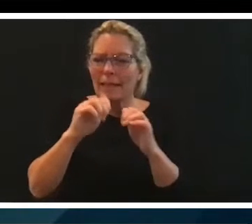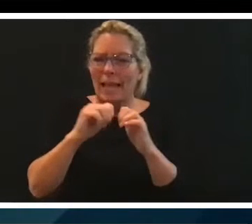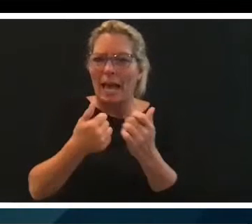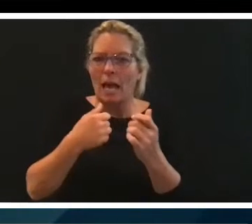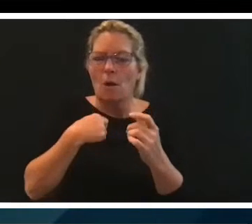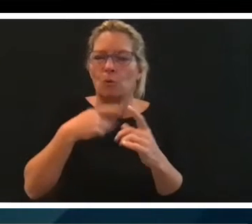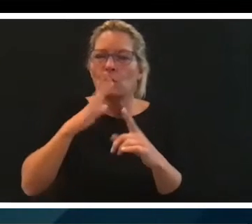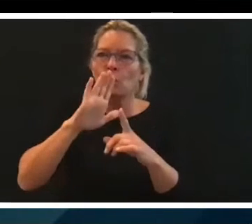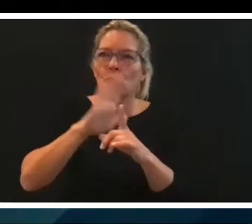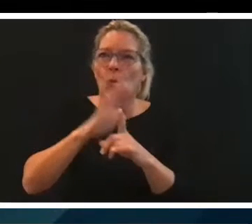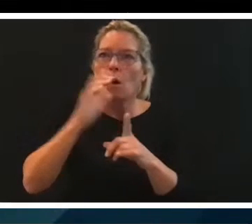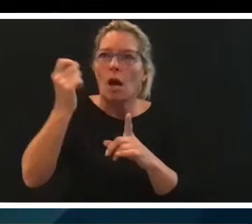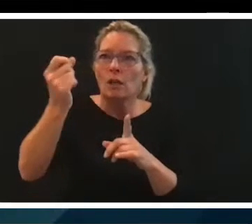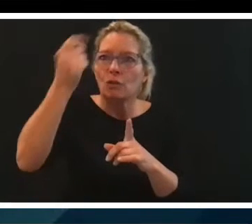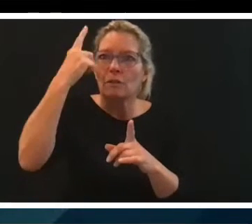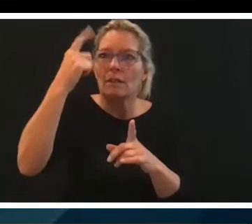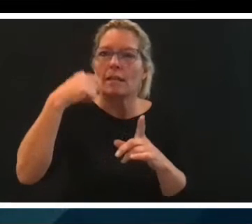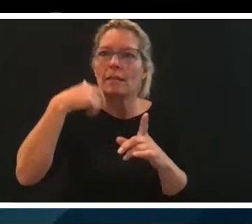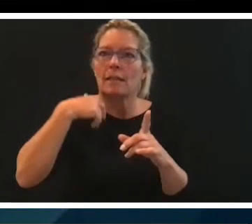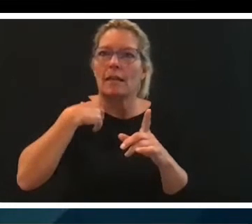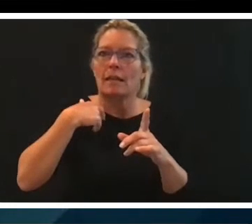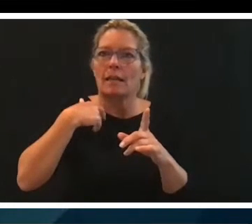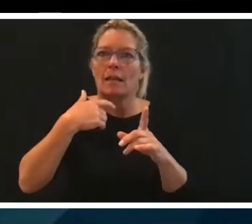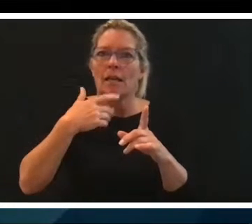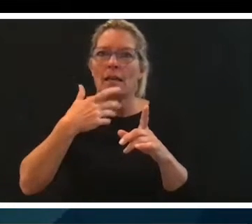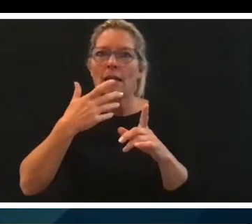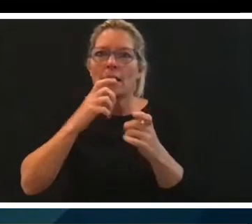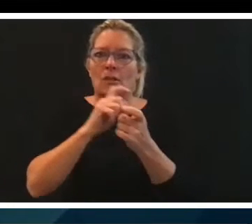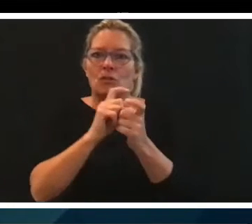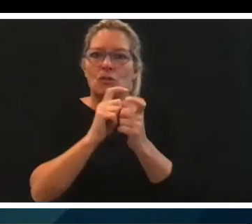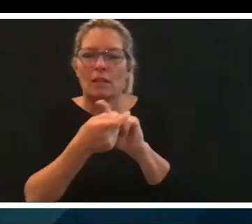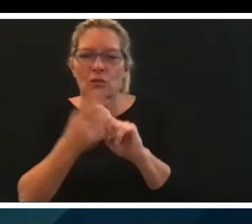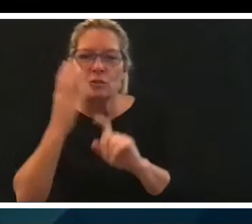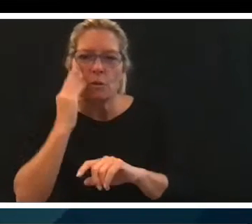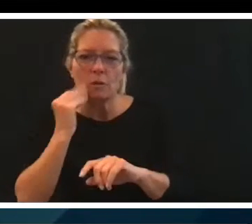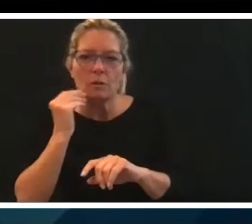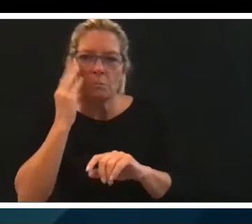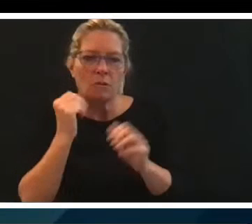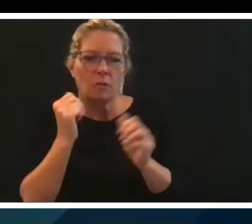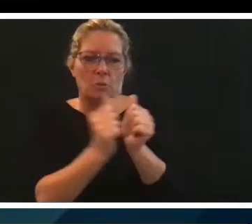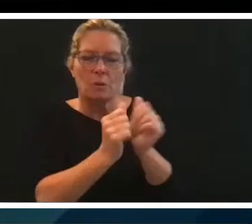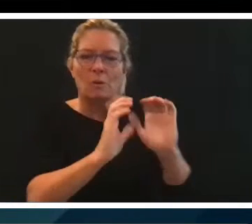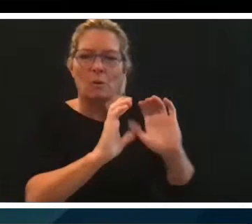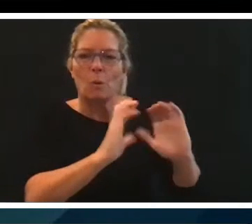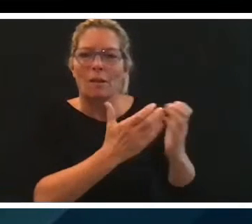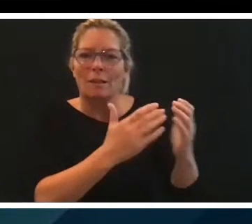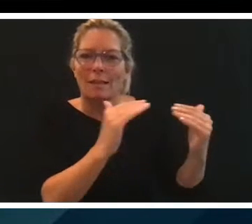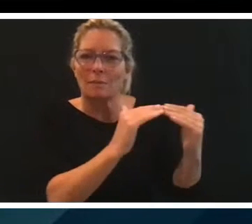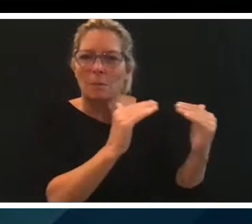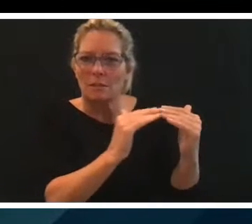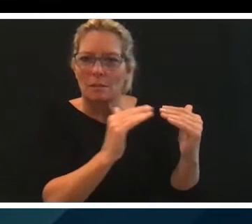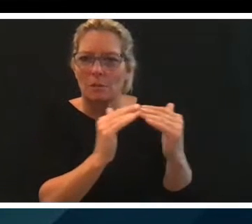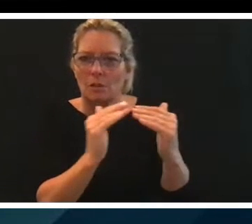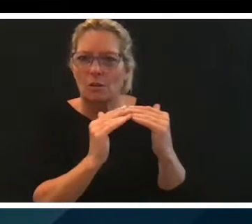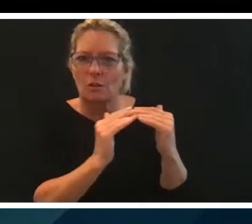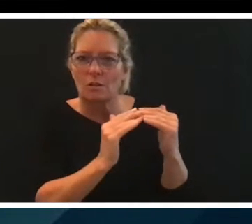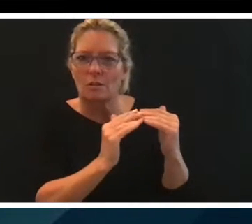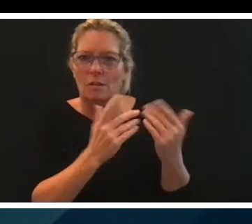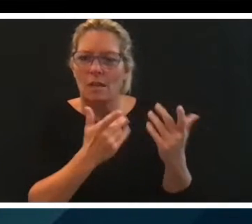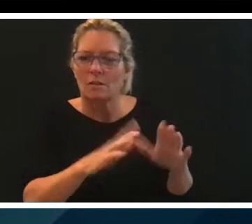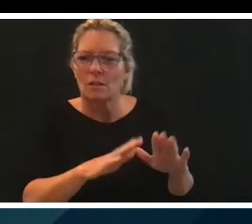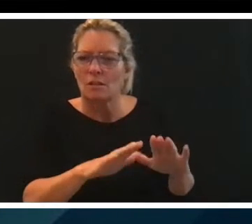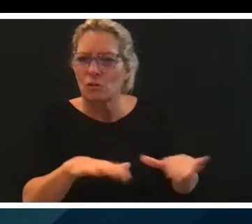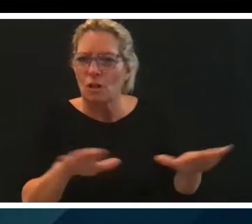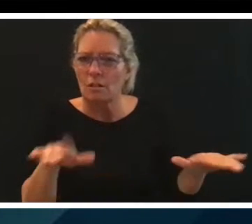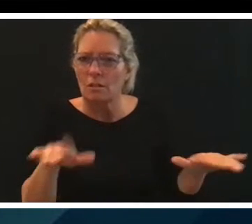your classmates, and what that experience was like as a child? Um, it really didn't